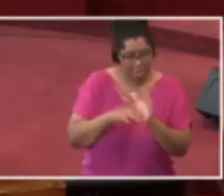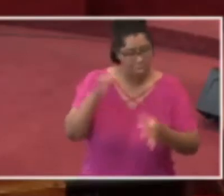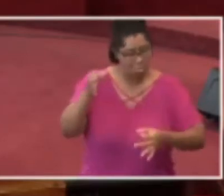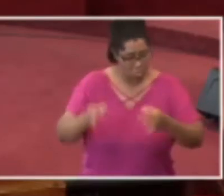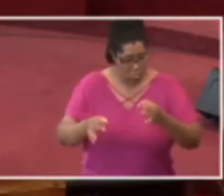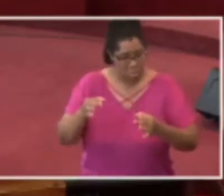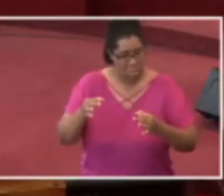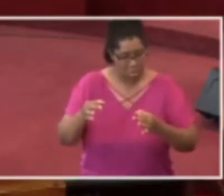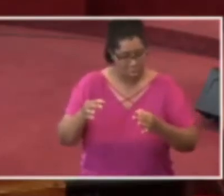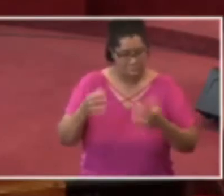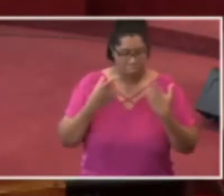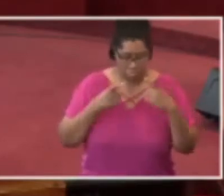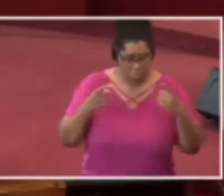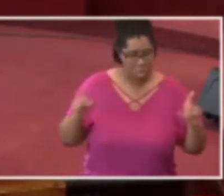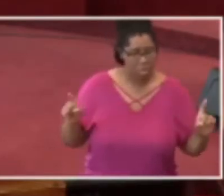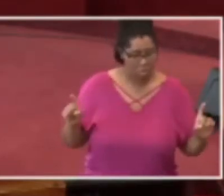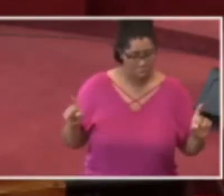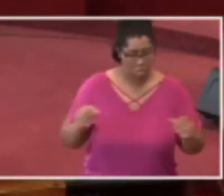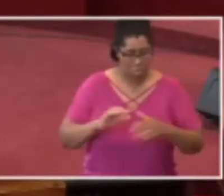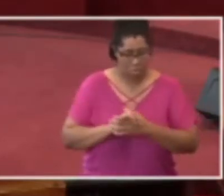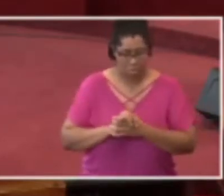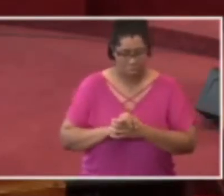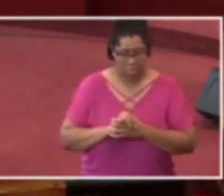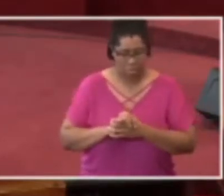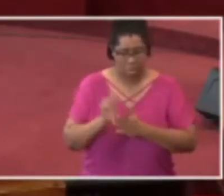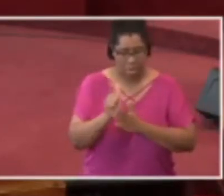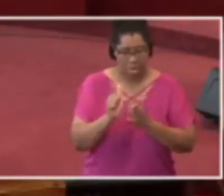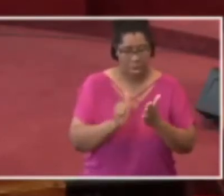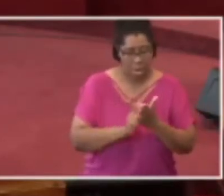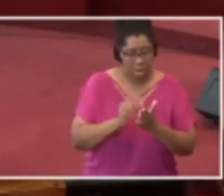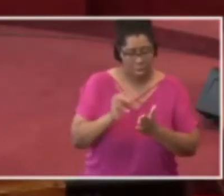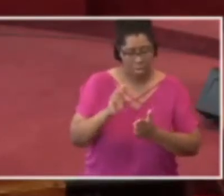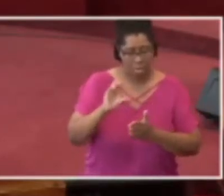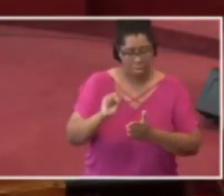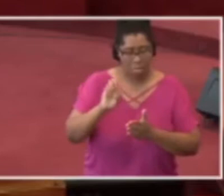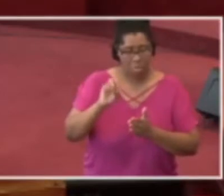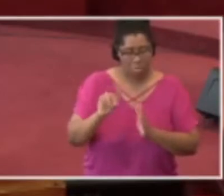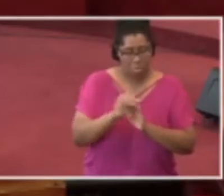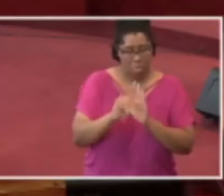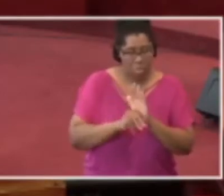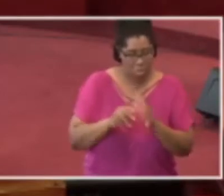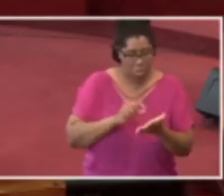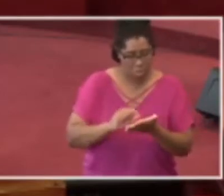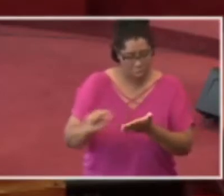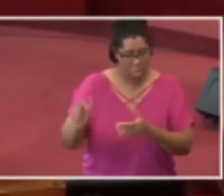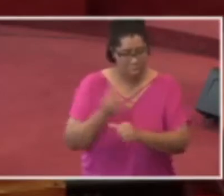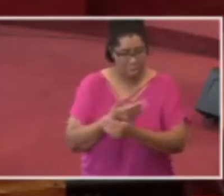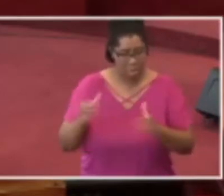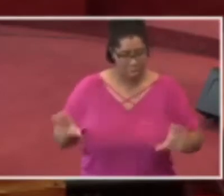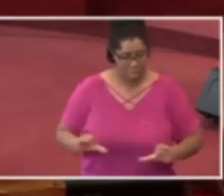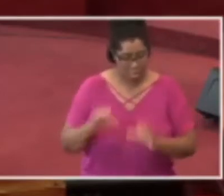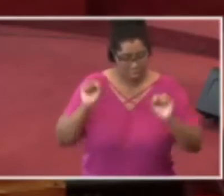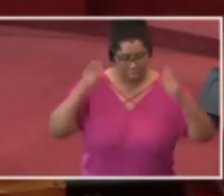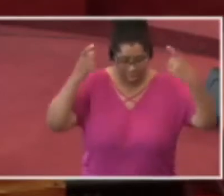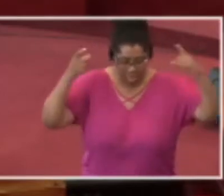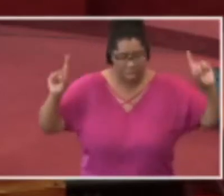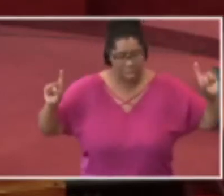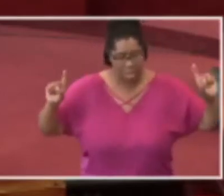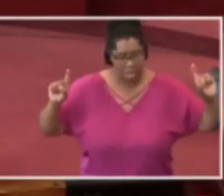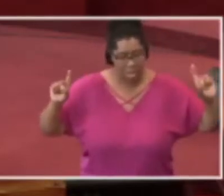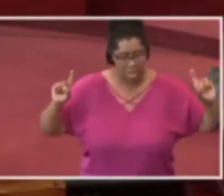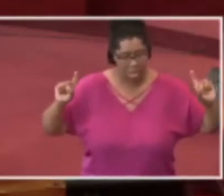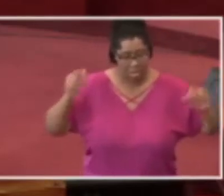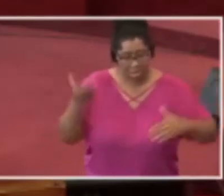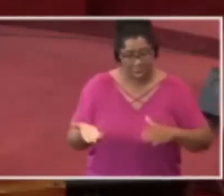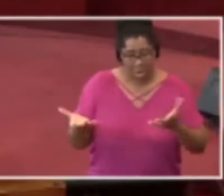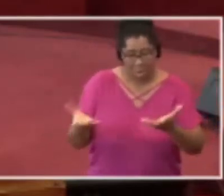and his testimonies. As it is written in the law of Moses, that you may prosper in all that you do." He wanted his son Solomon